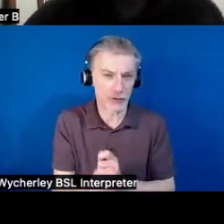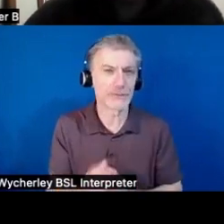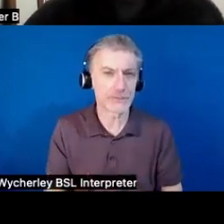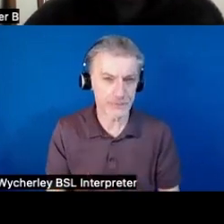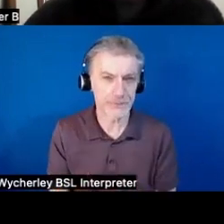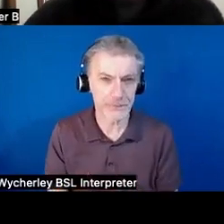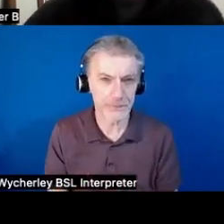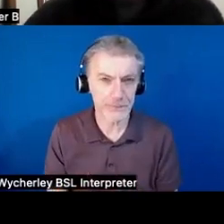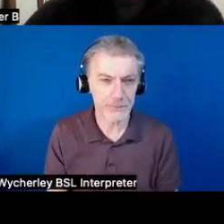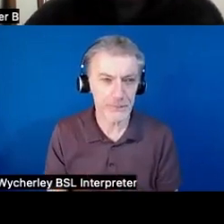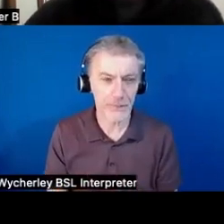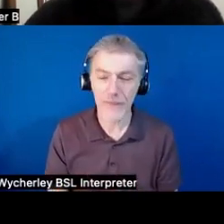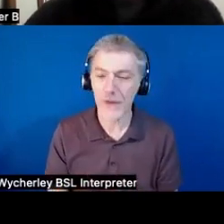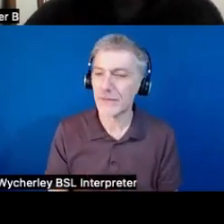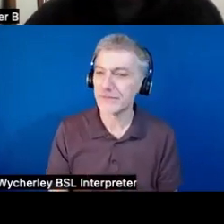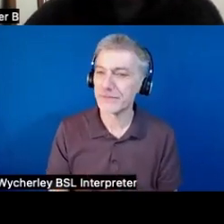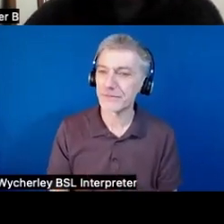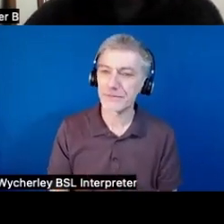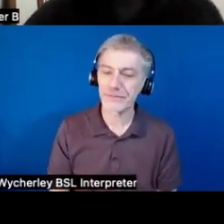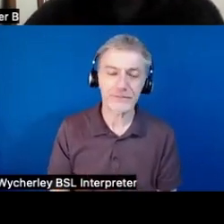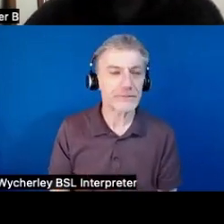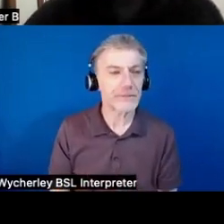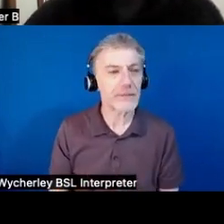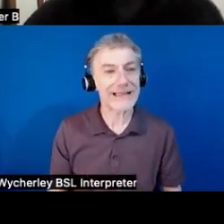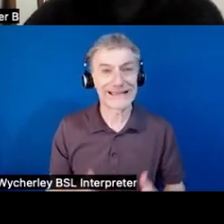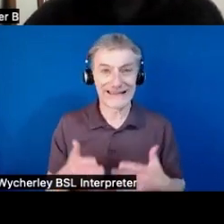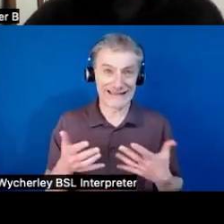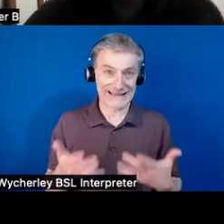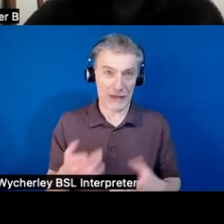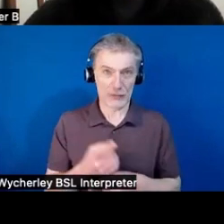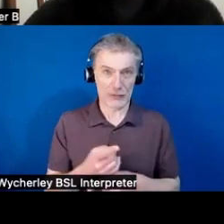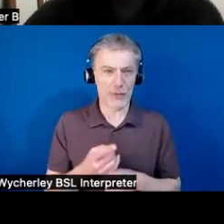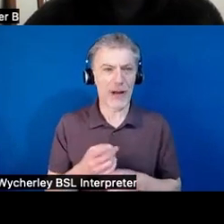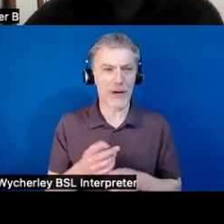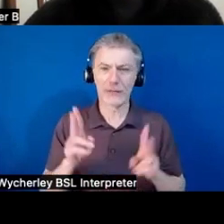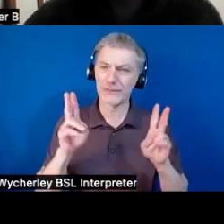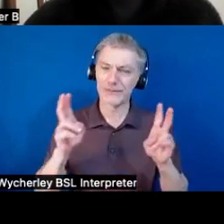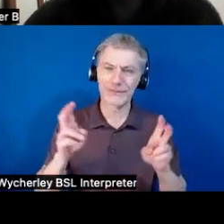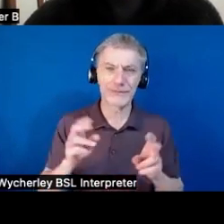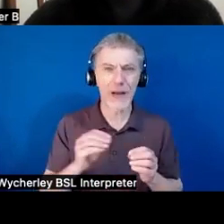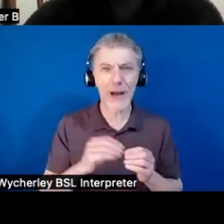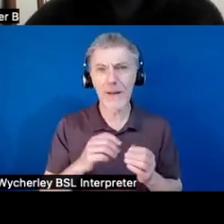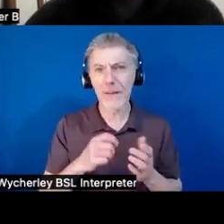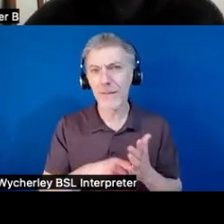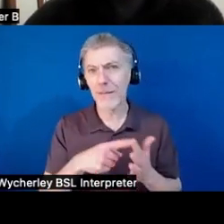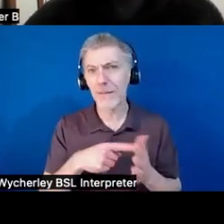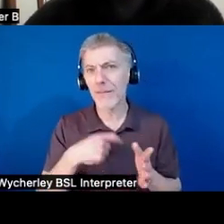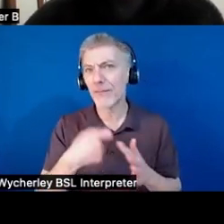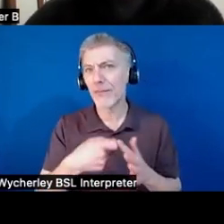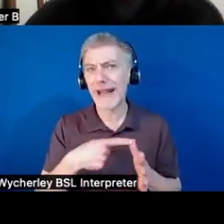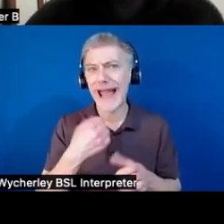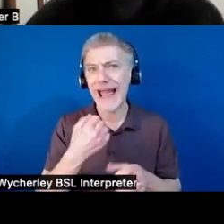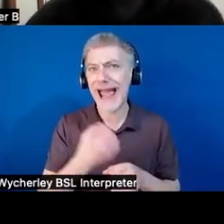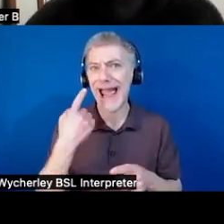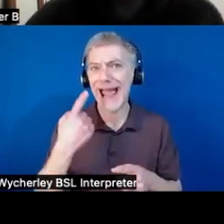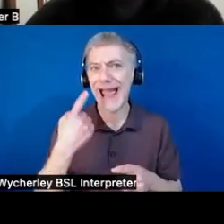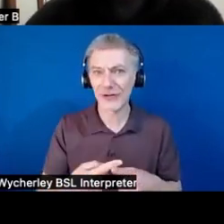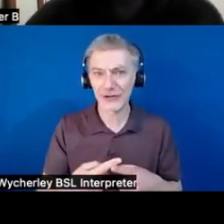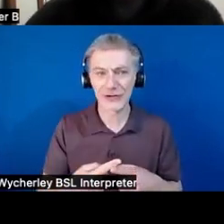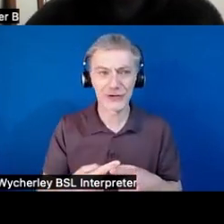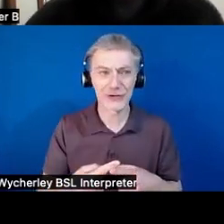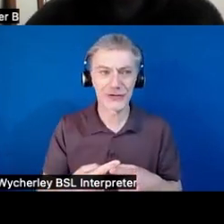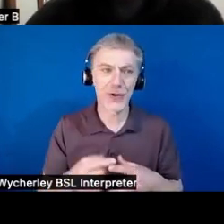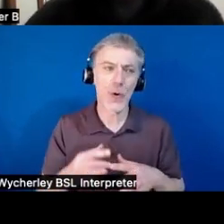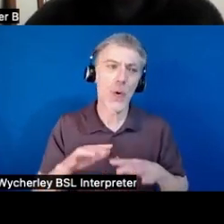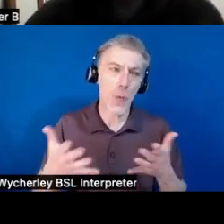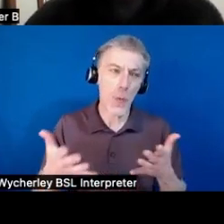And so I wanted to think a little bit about this idea of kind of breakage. So breakage comes from, fragment, sorry, comes from a